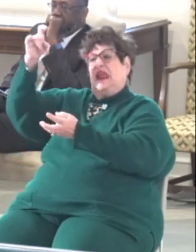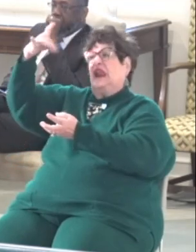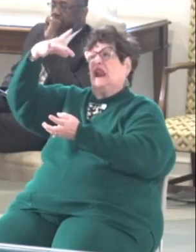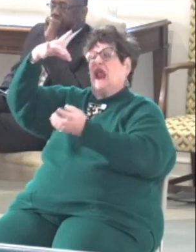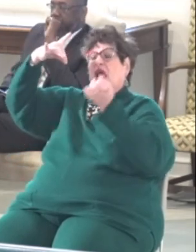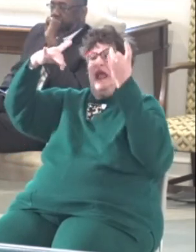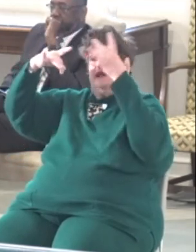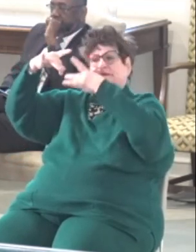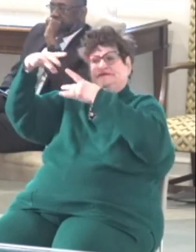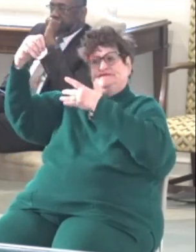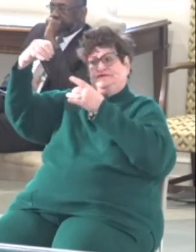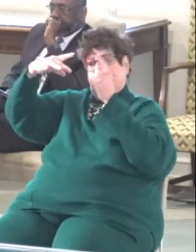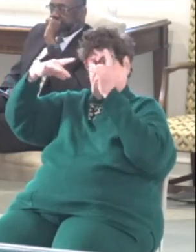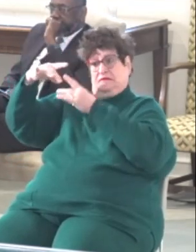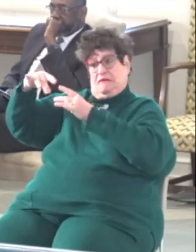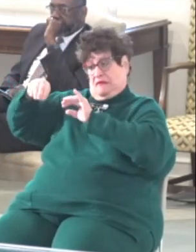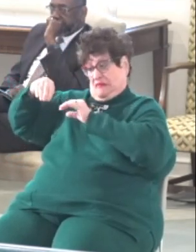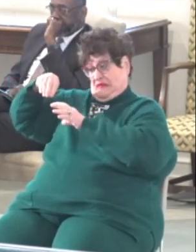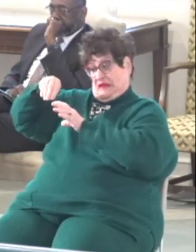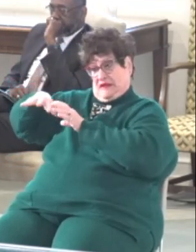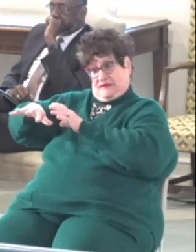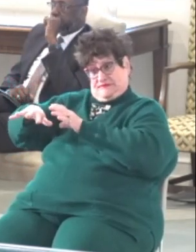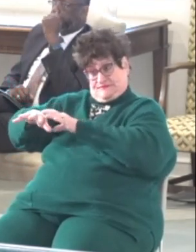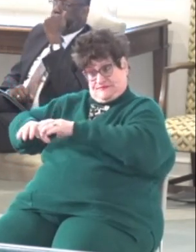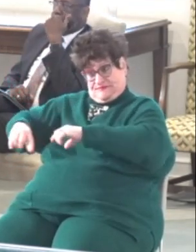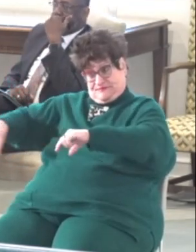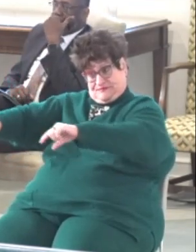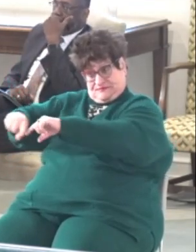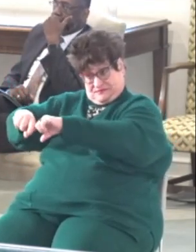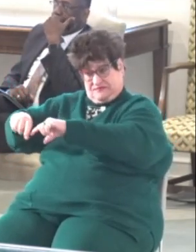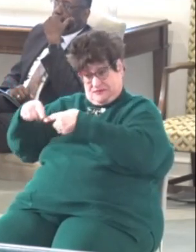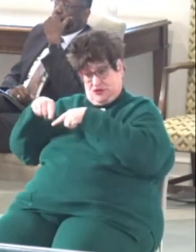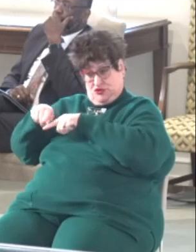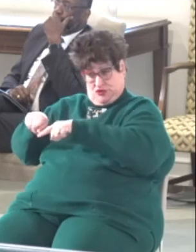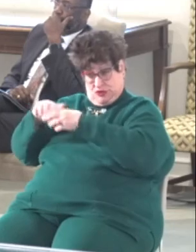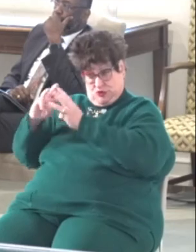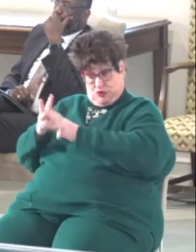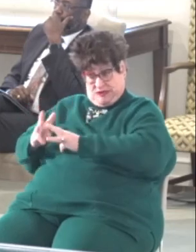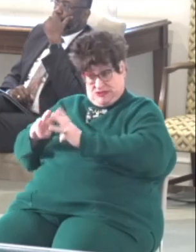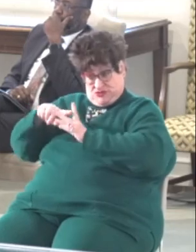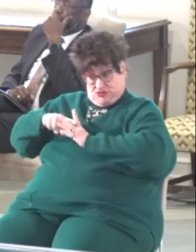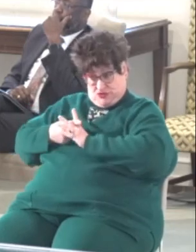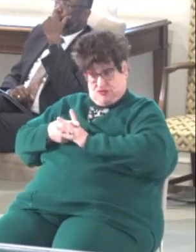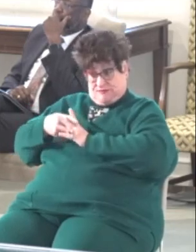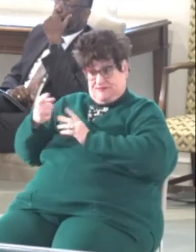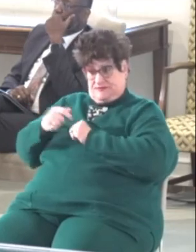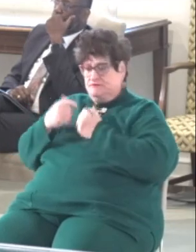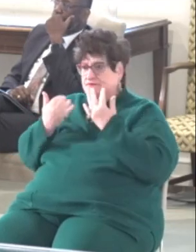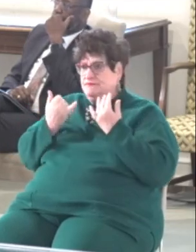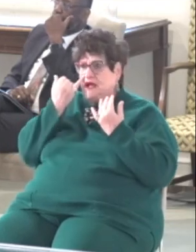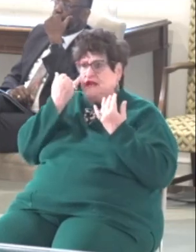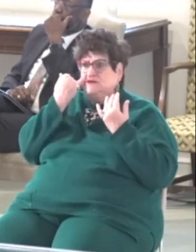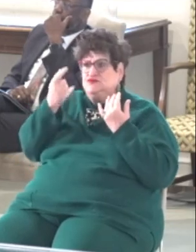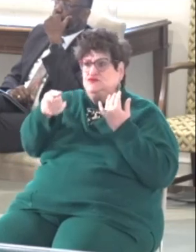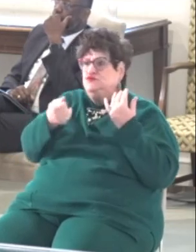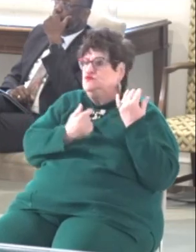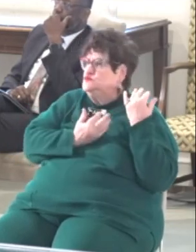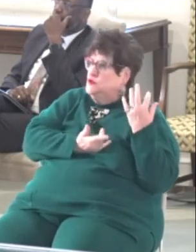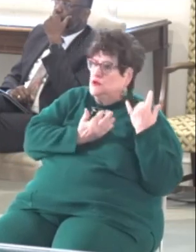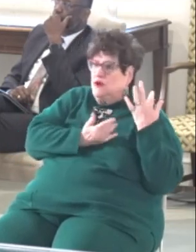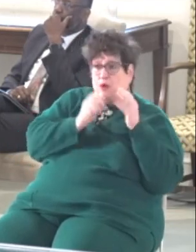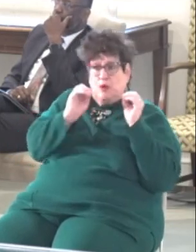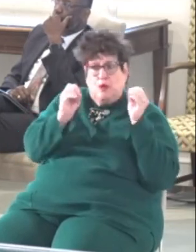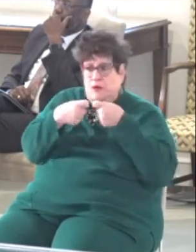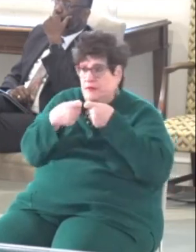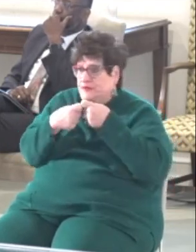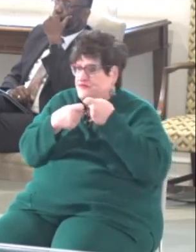into the most central part of that chamber during the winter solstice. Imagine waiting in the darkness and that beam of light